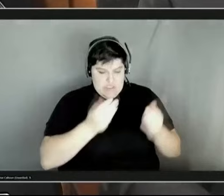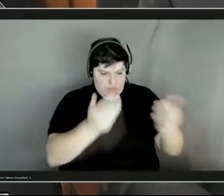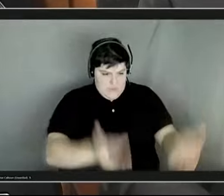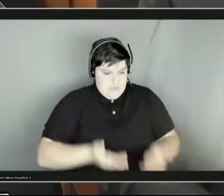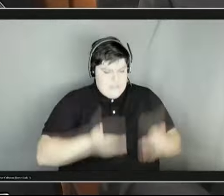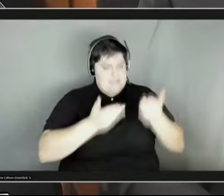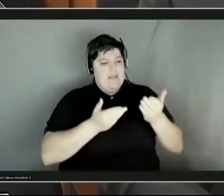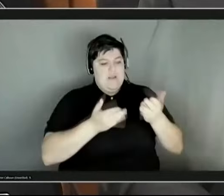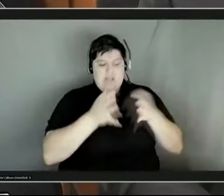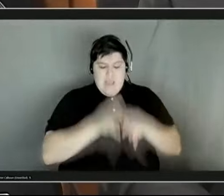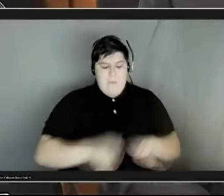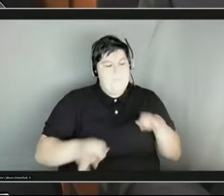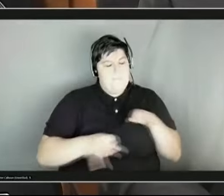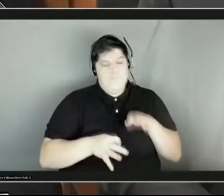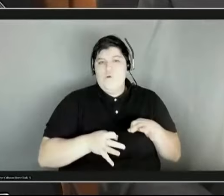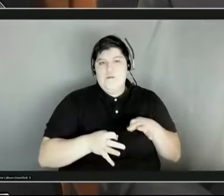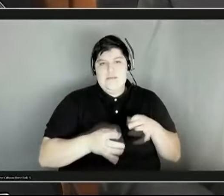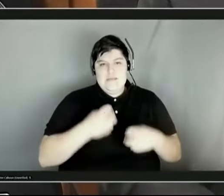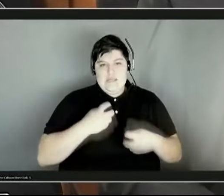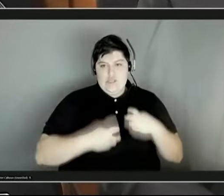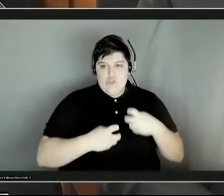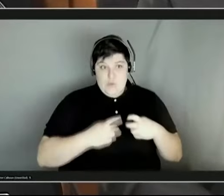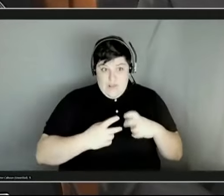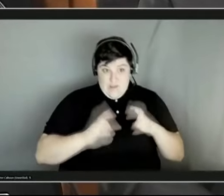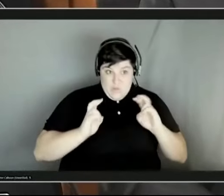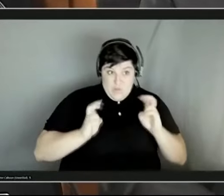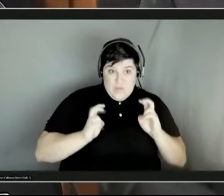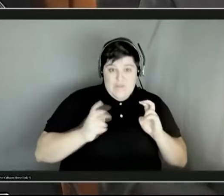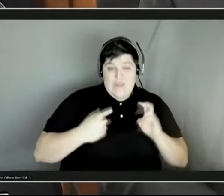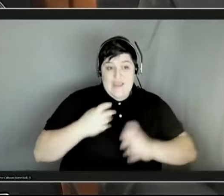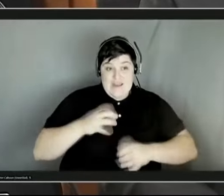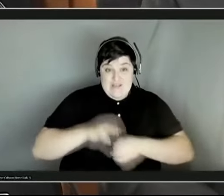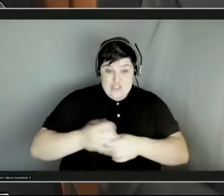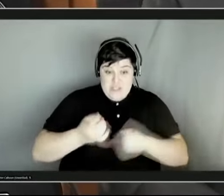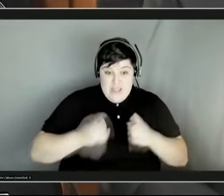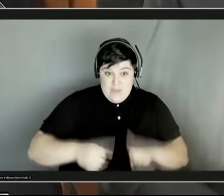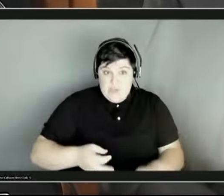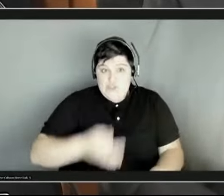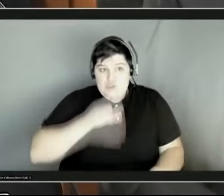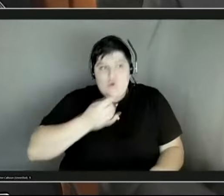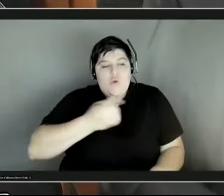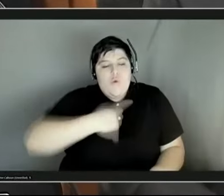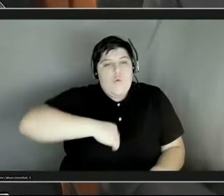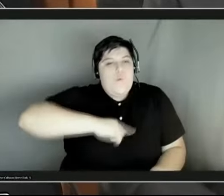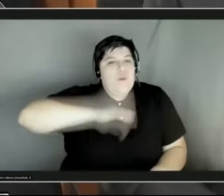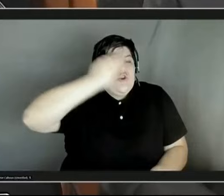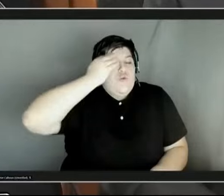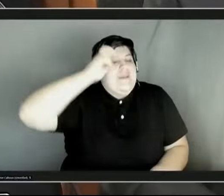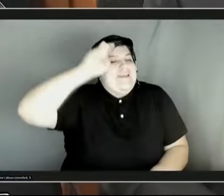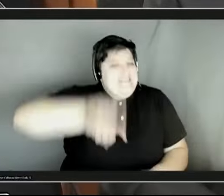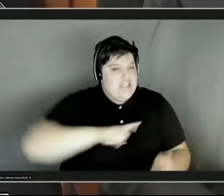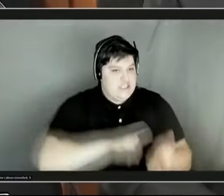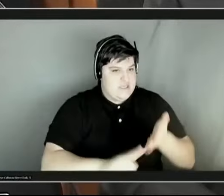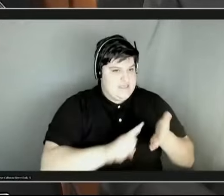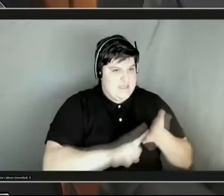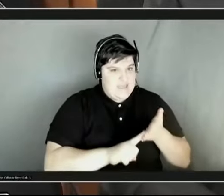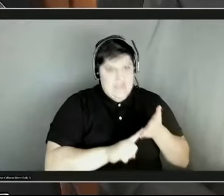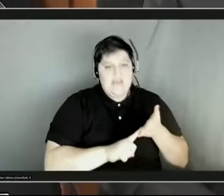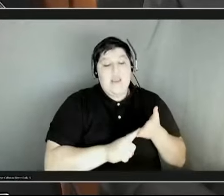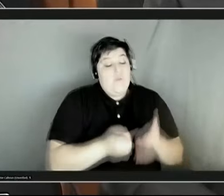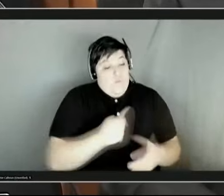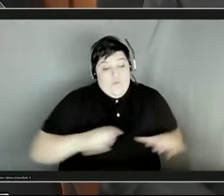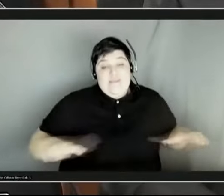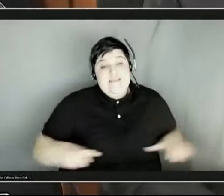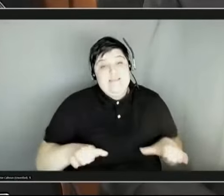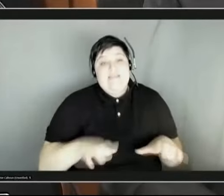such an important issue, and with the election coming very soon, we knew we had to dig in, and that's what we did. And